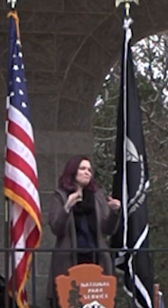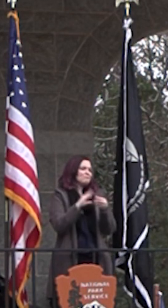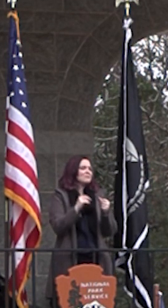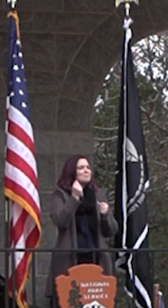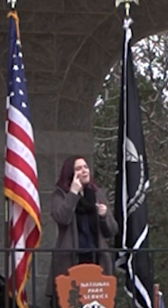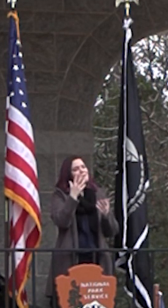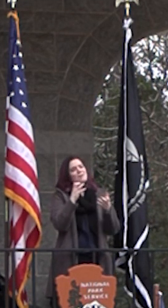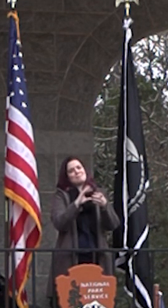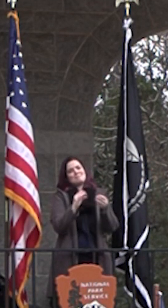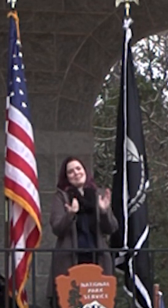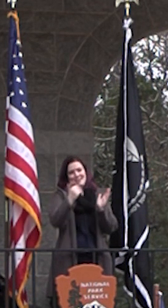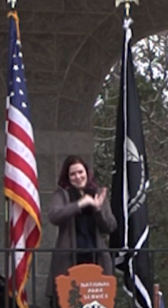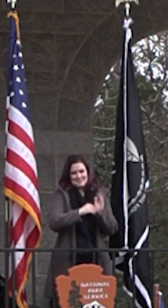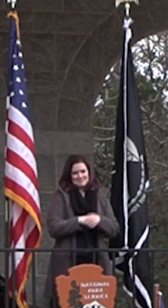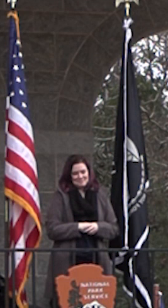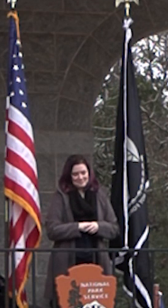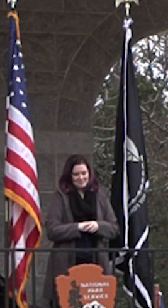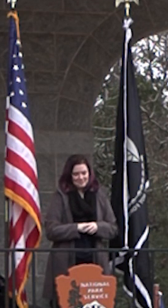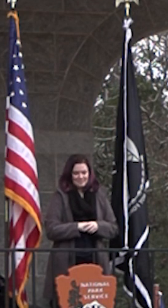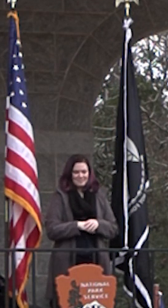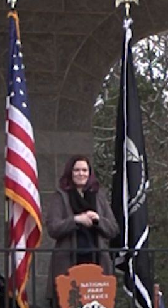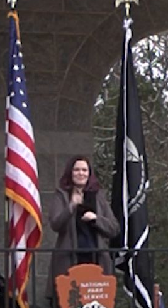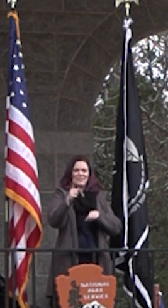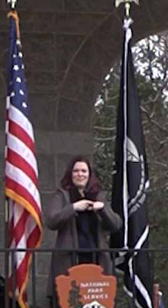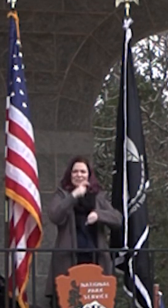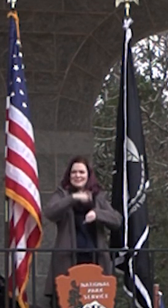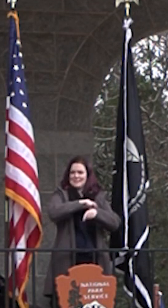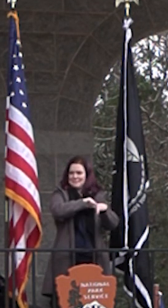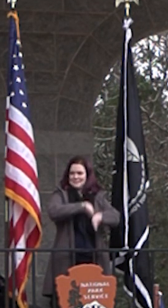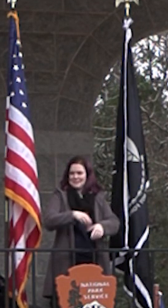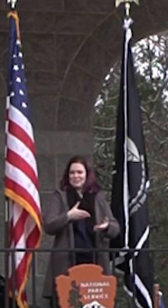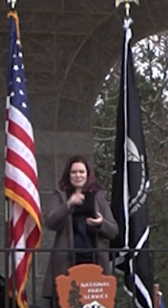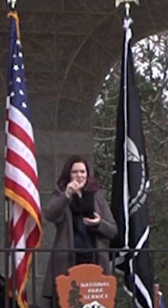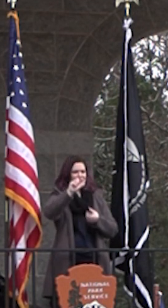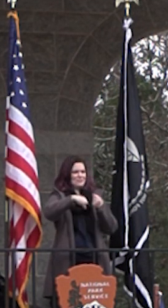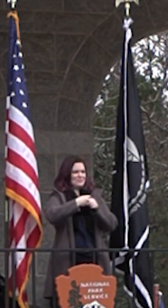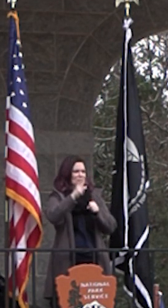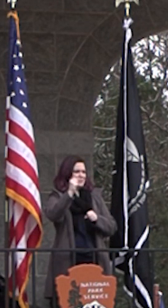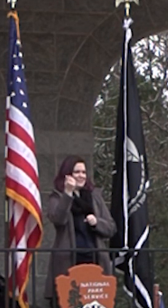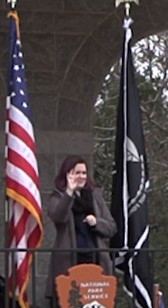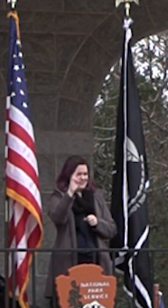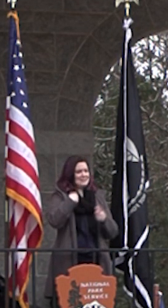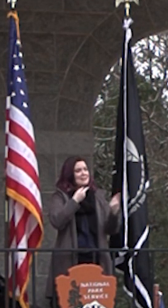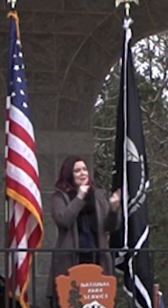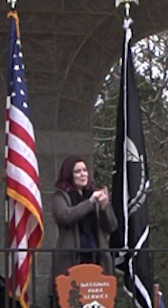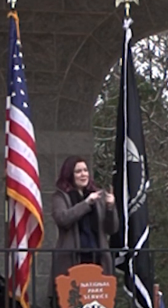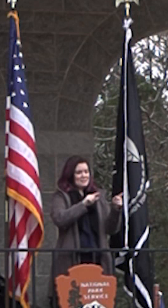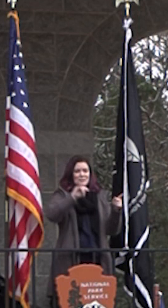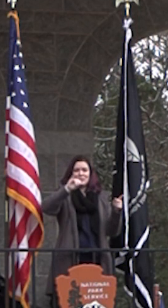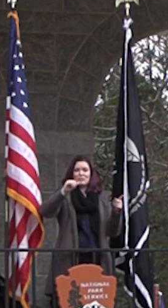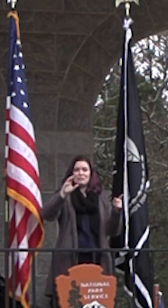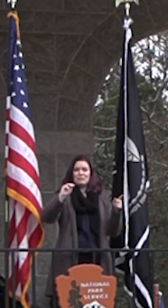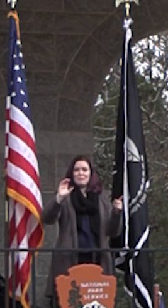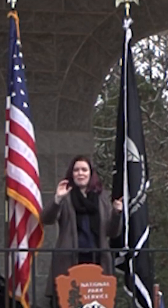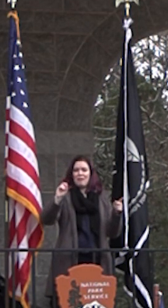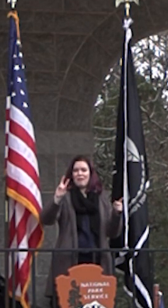you. When I first came to Andersonville in 2017, I met Jim Covington, and unfortunately, he He's not